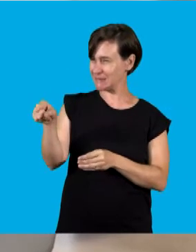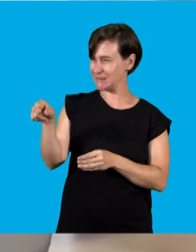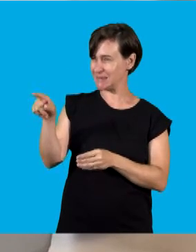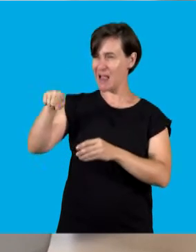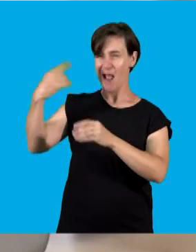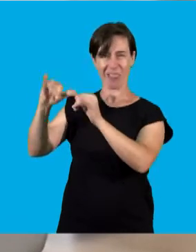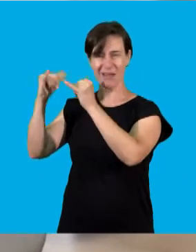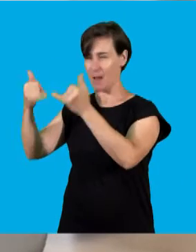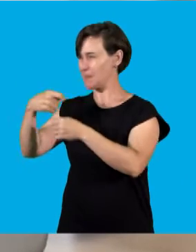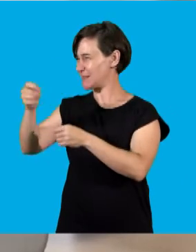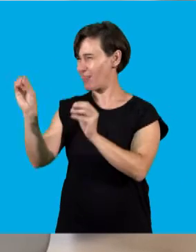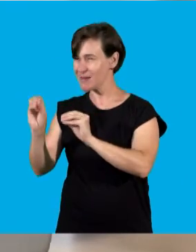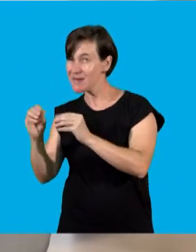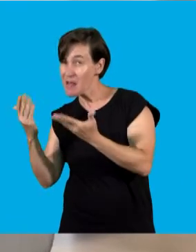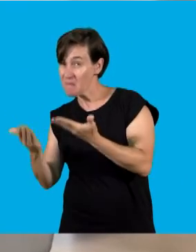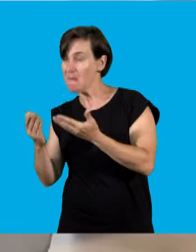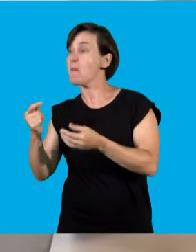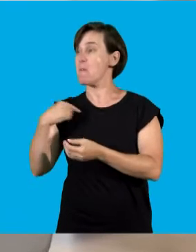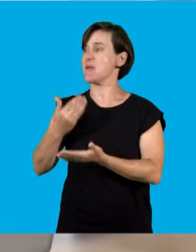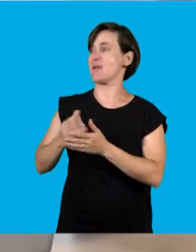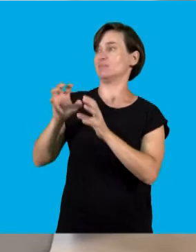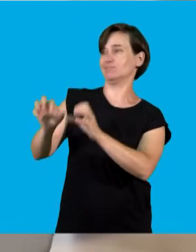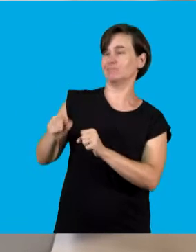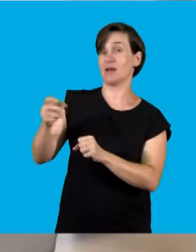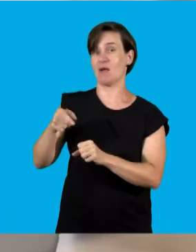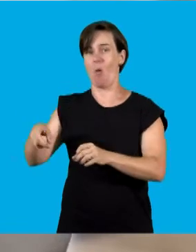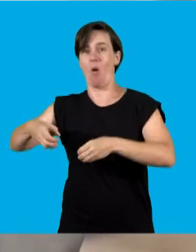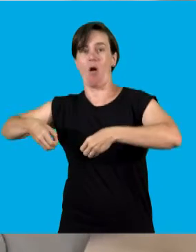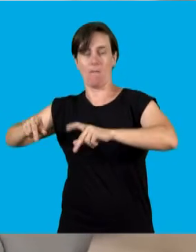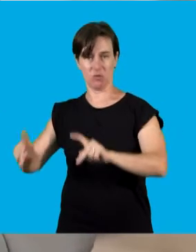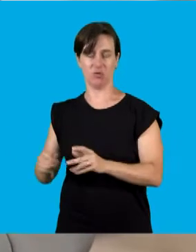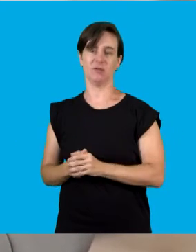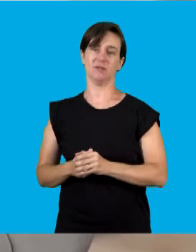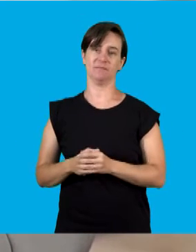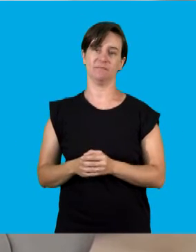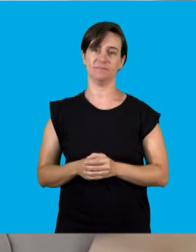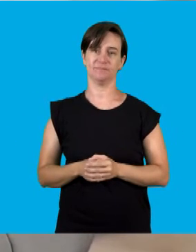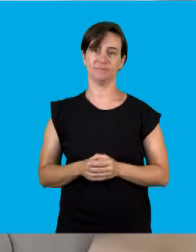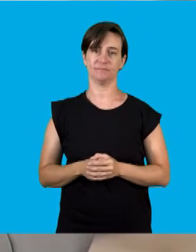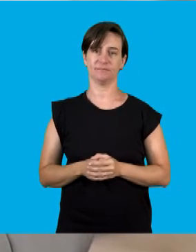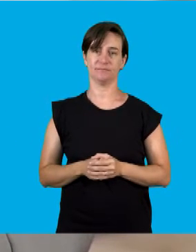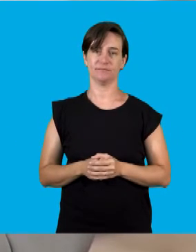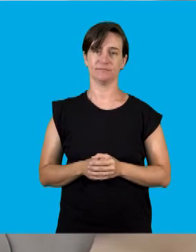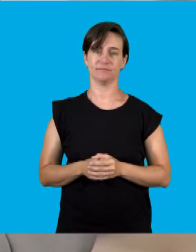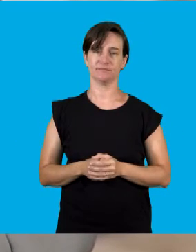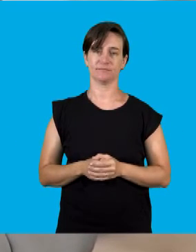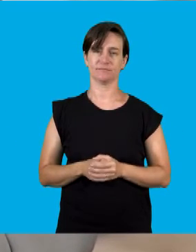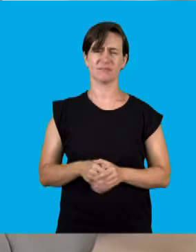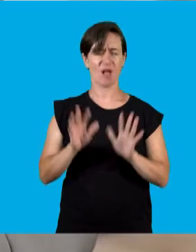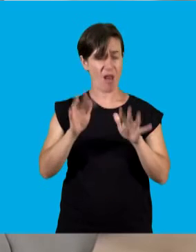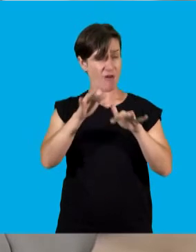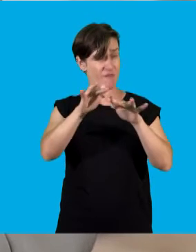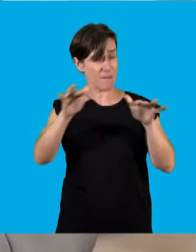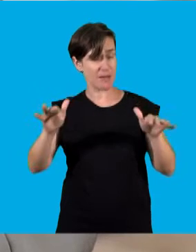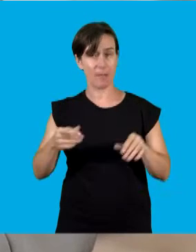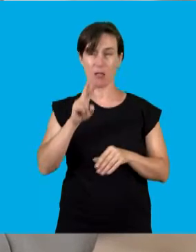and come up with ways of closing the gap. What will you do? How are you planning on closing that gap? All right,